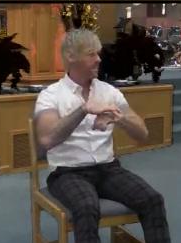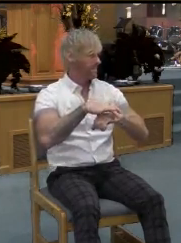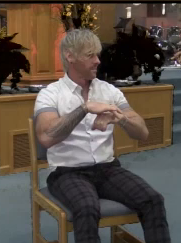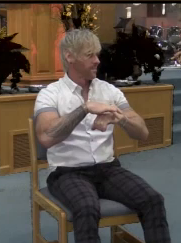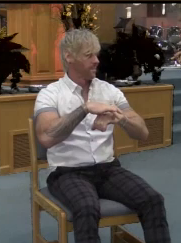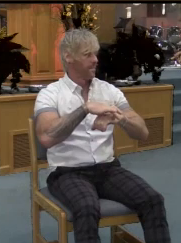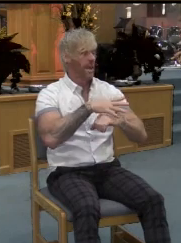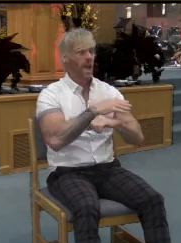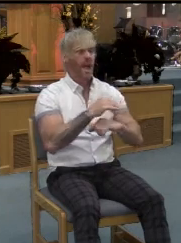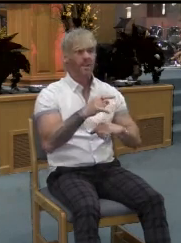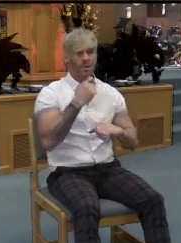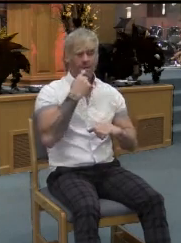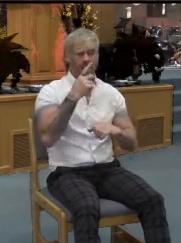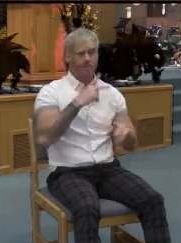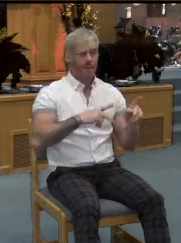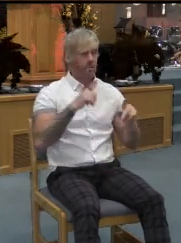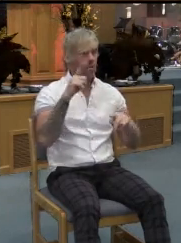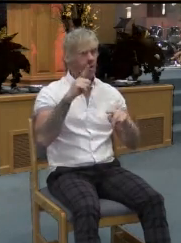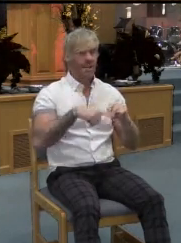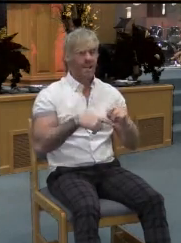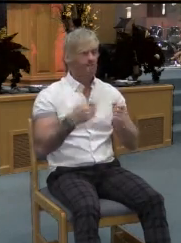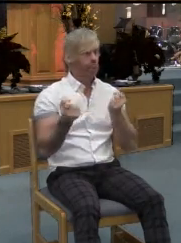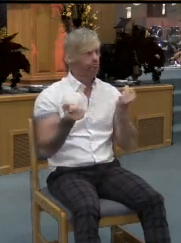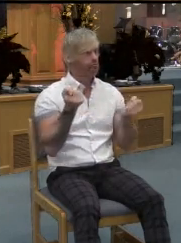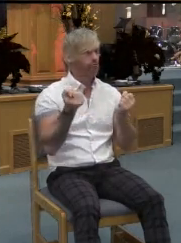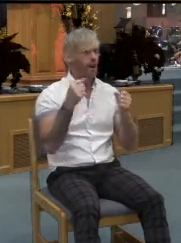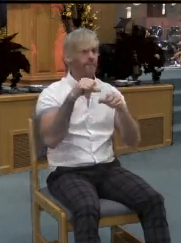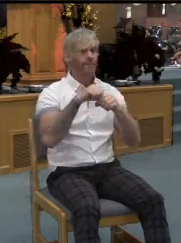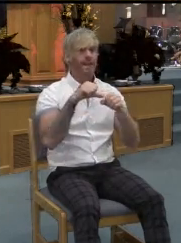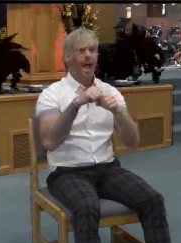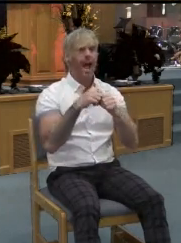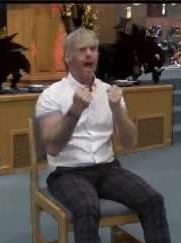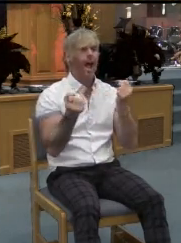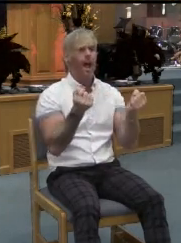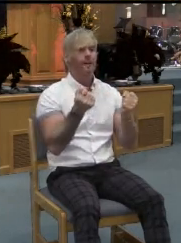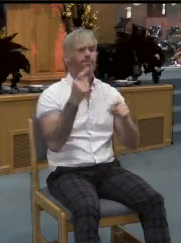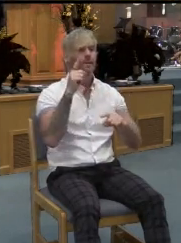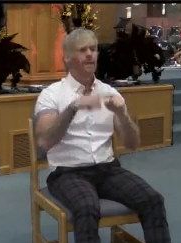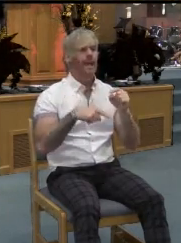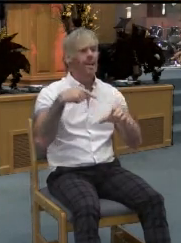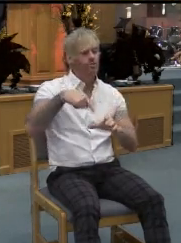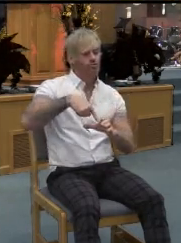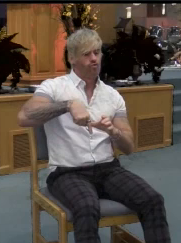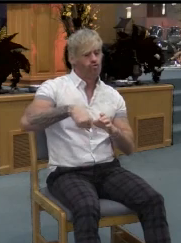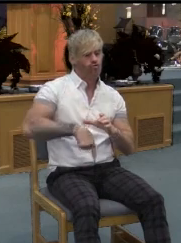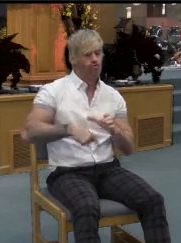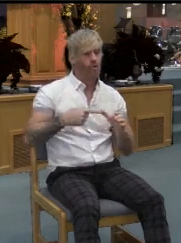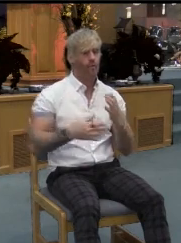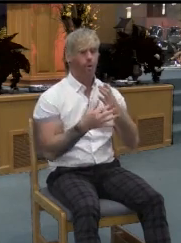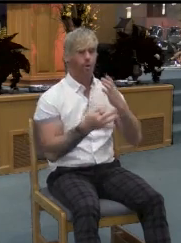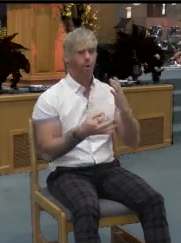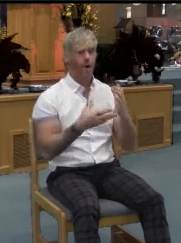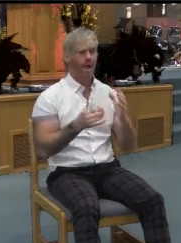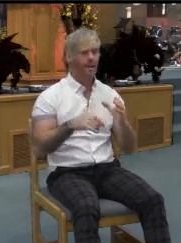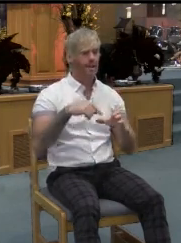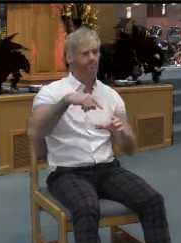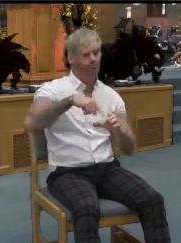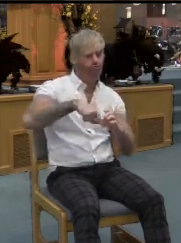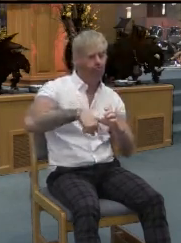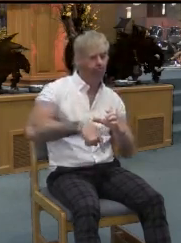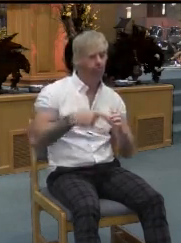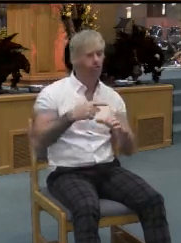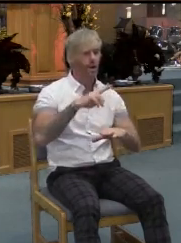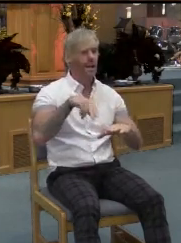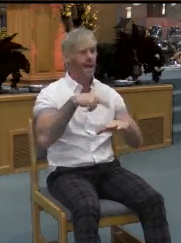And you tell people they can't drive gasoline cars and they can't drill for oil and they can't drill for natural gas and they can't have